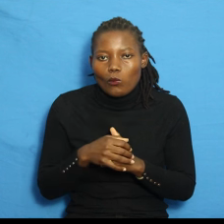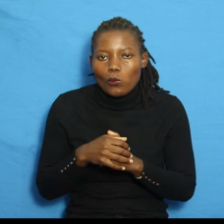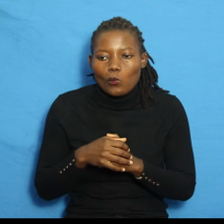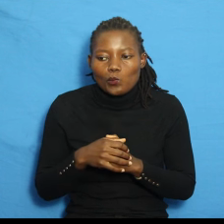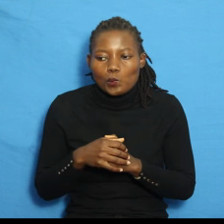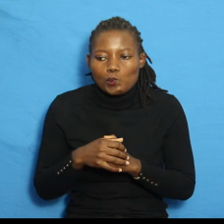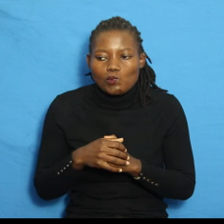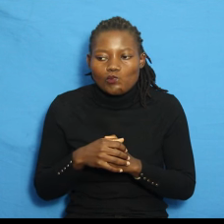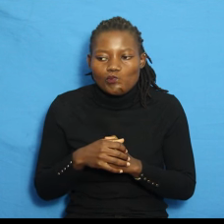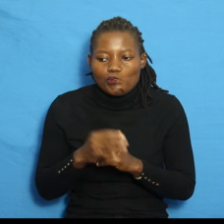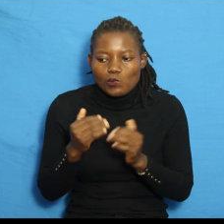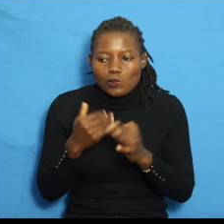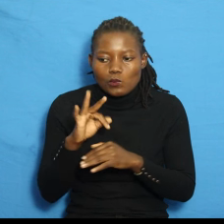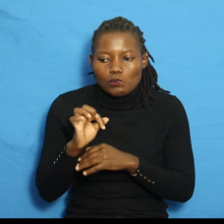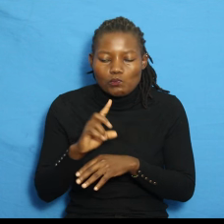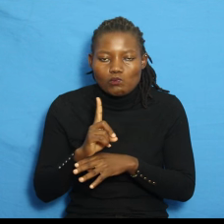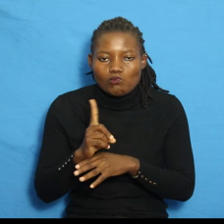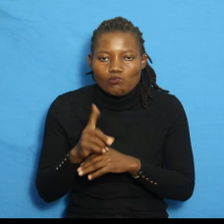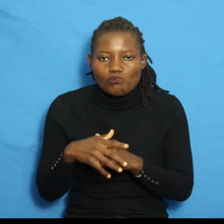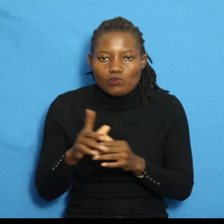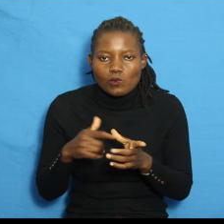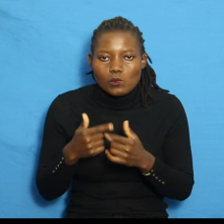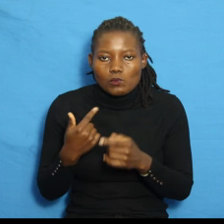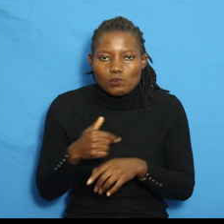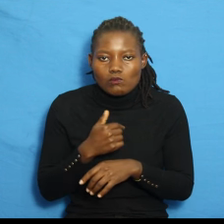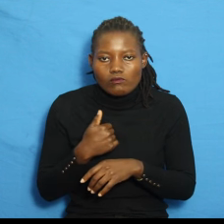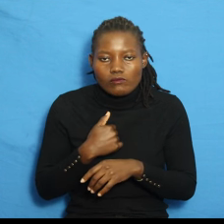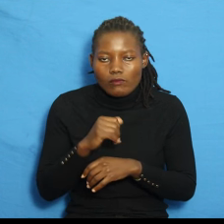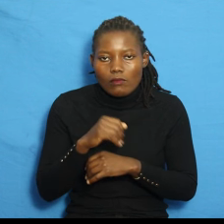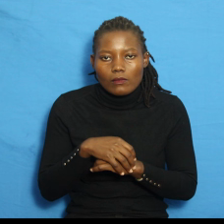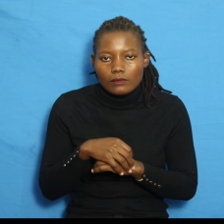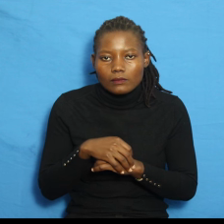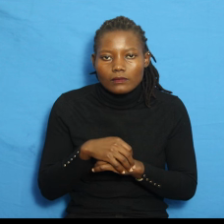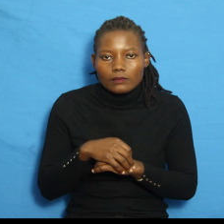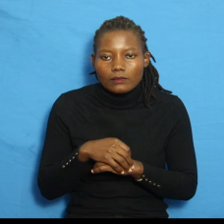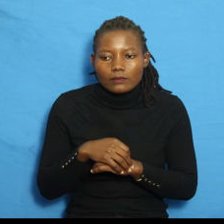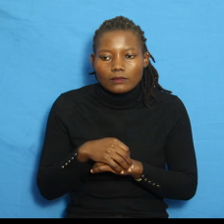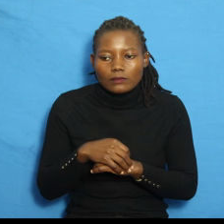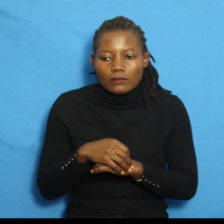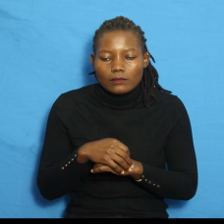this in the next 30 minutes or so, and then we will have a Q&A